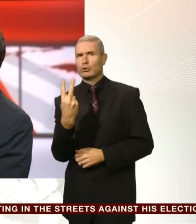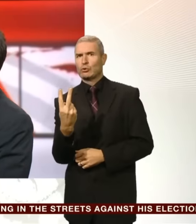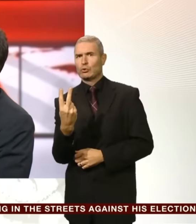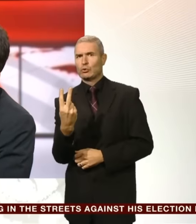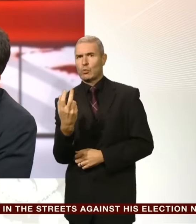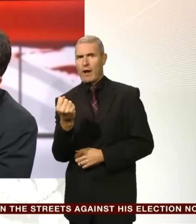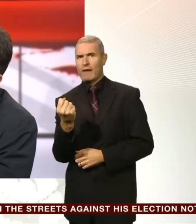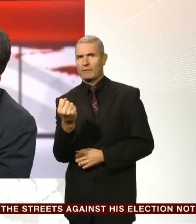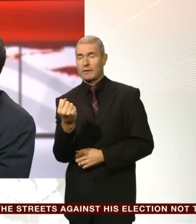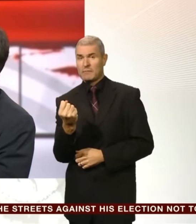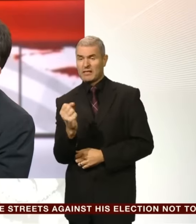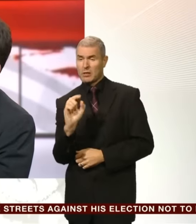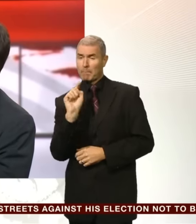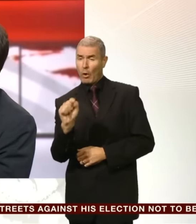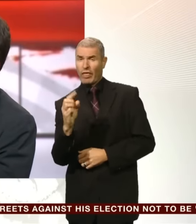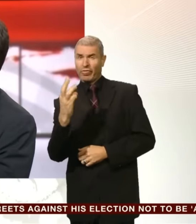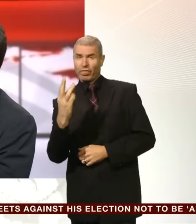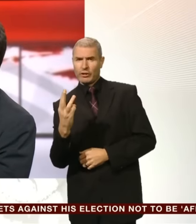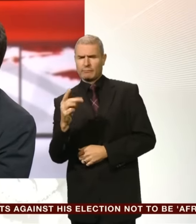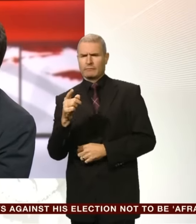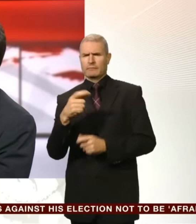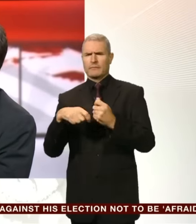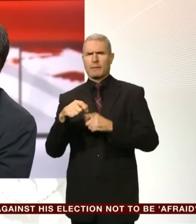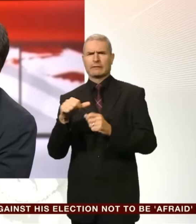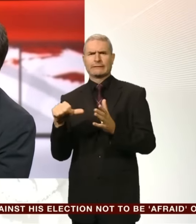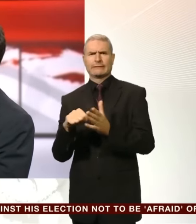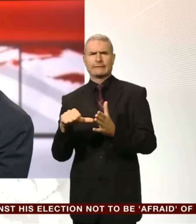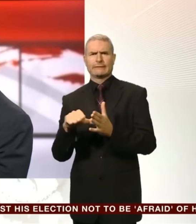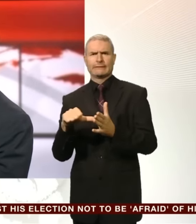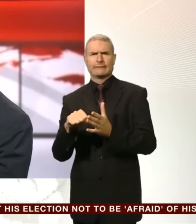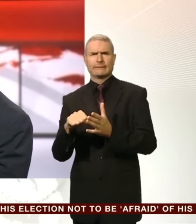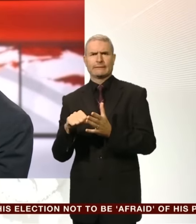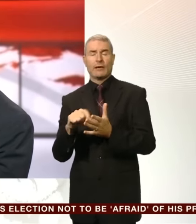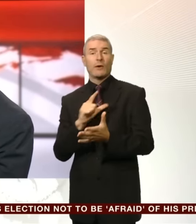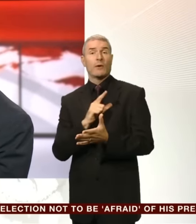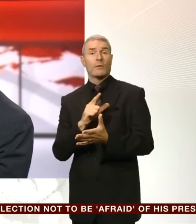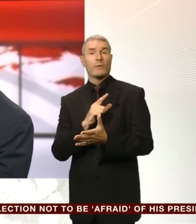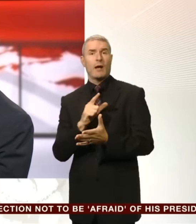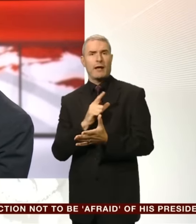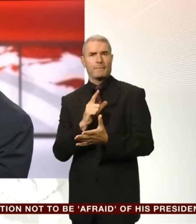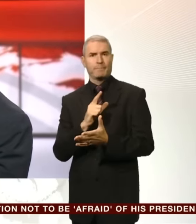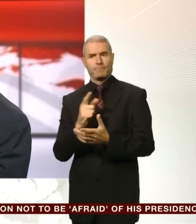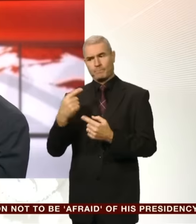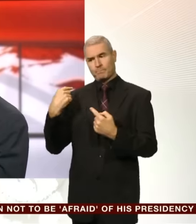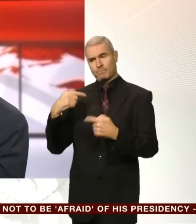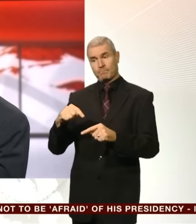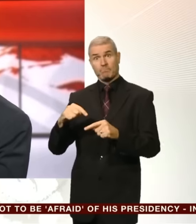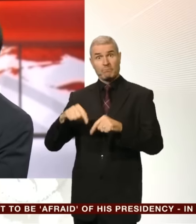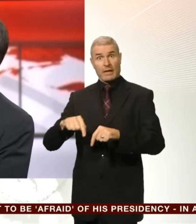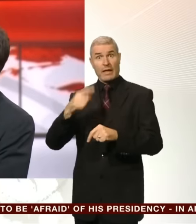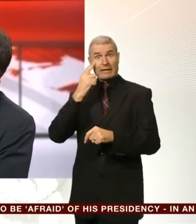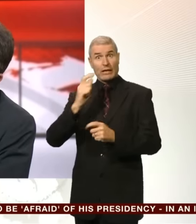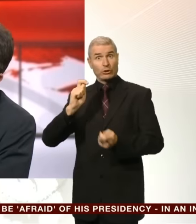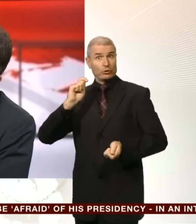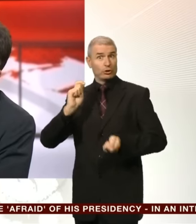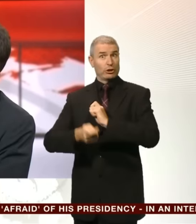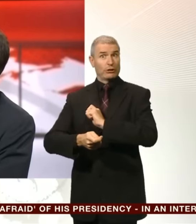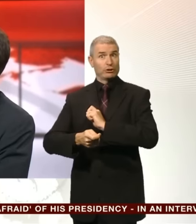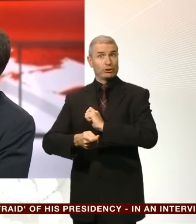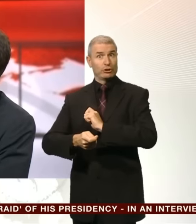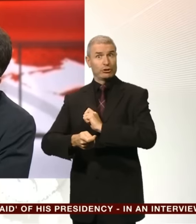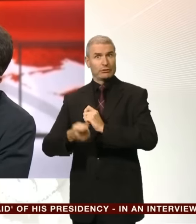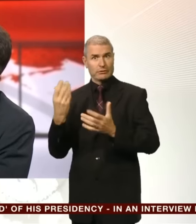been hearing, which takes us really into difficult territory, because the whole point of what's at stake here is, can you turn the global